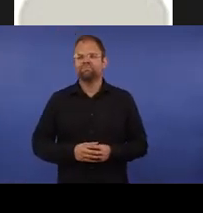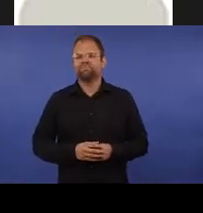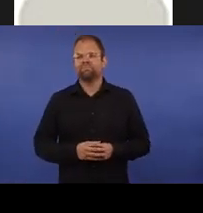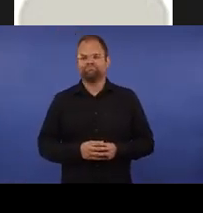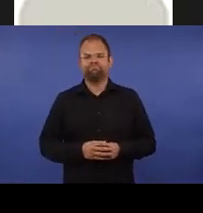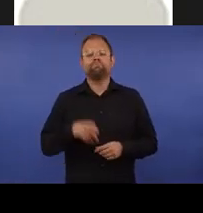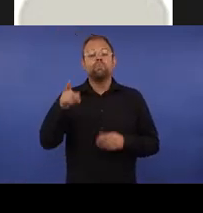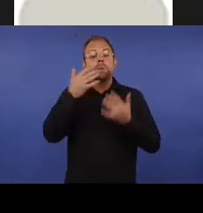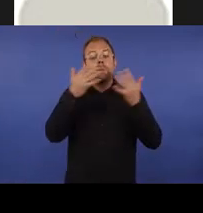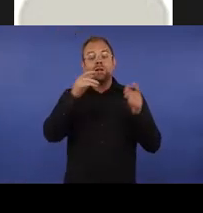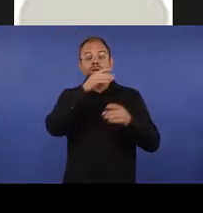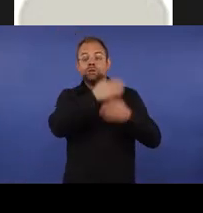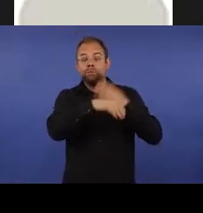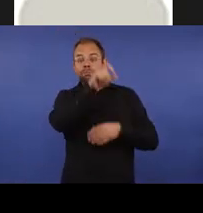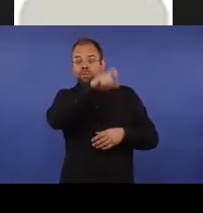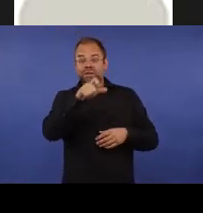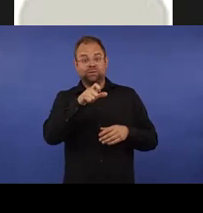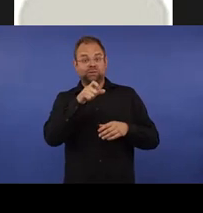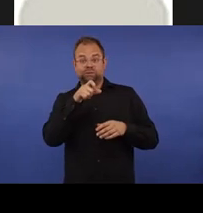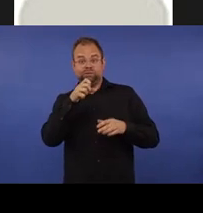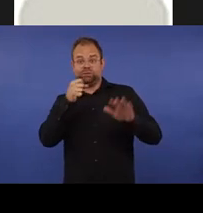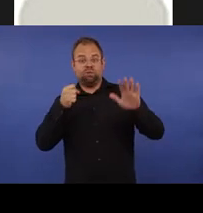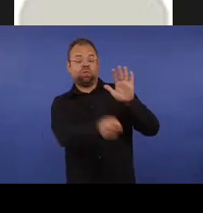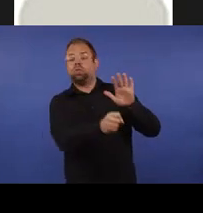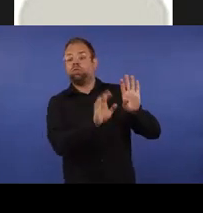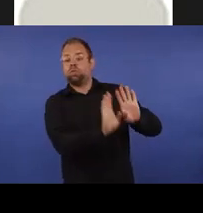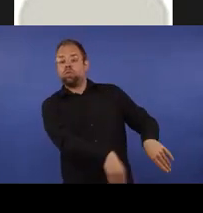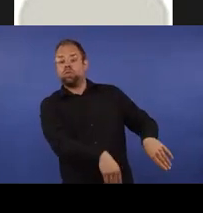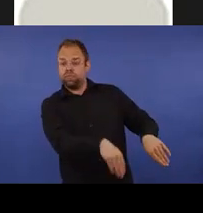medical support if they contracted COVID-19,